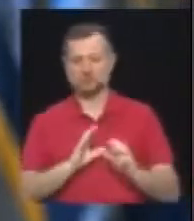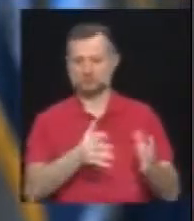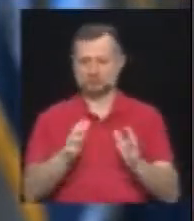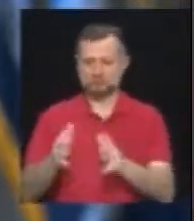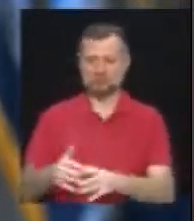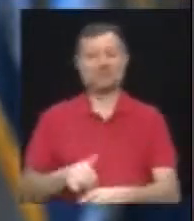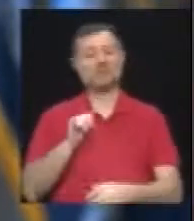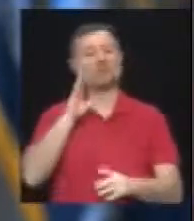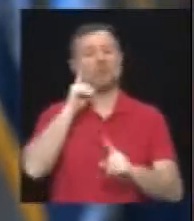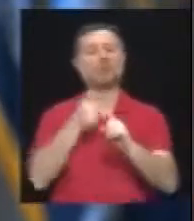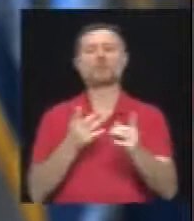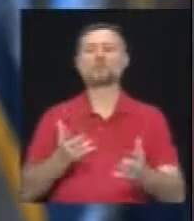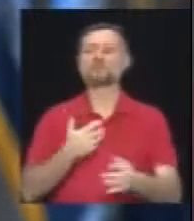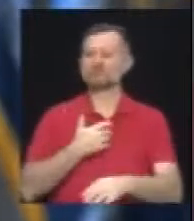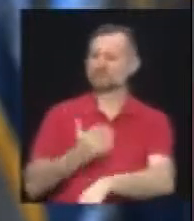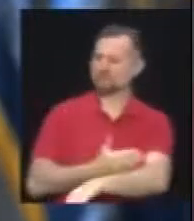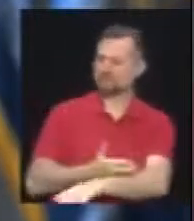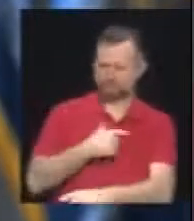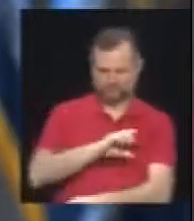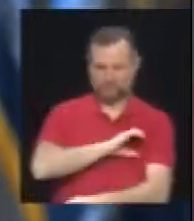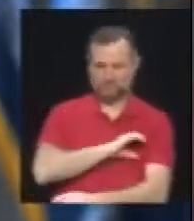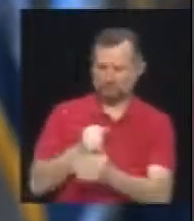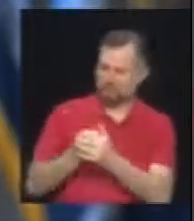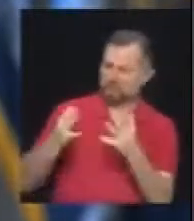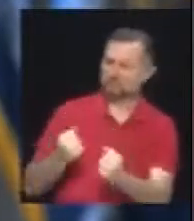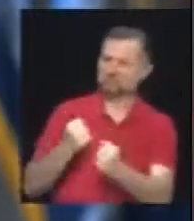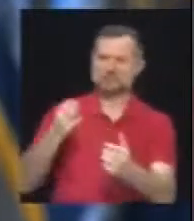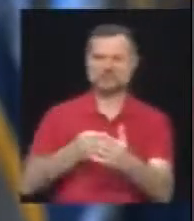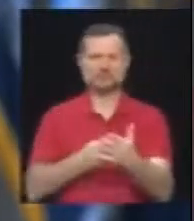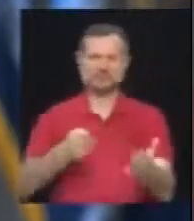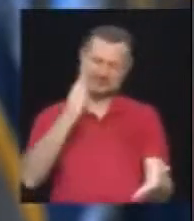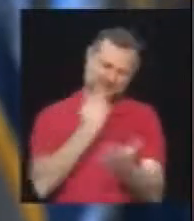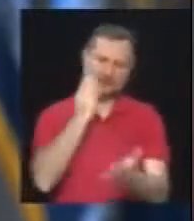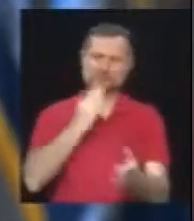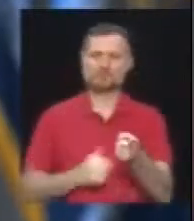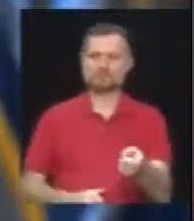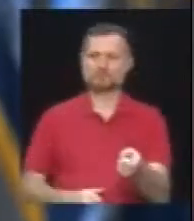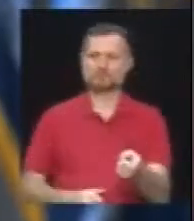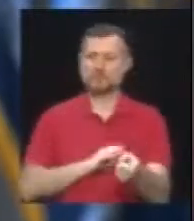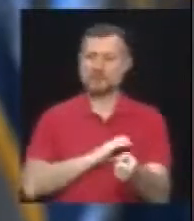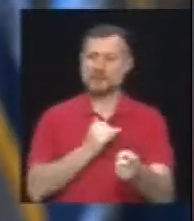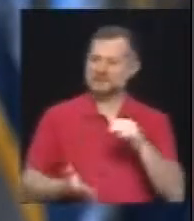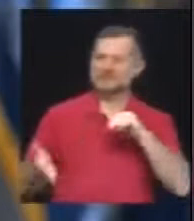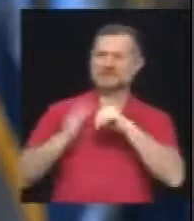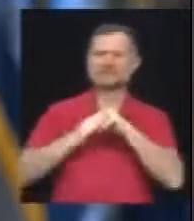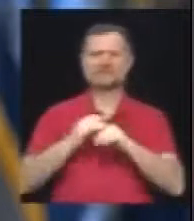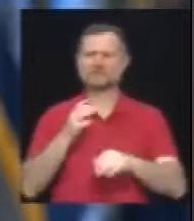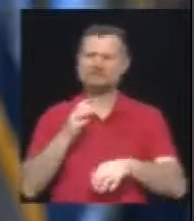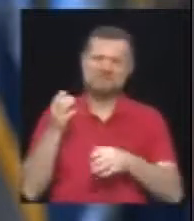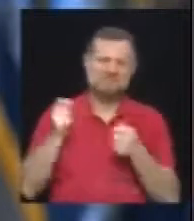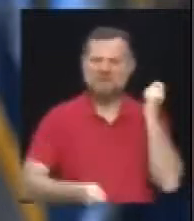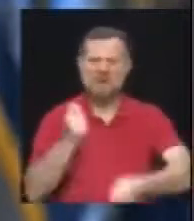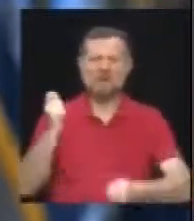goal. Ending discrimination by the police, ending the unnecessary use of force, and then building